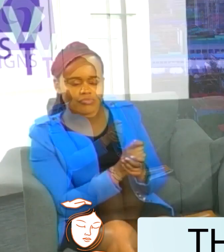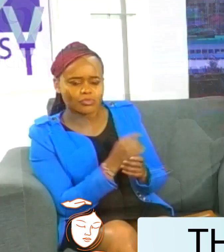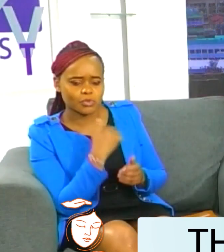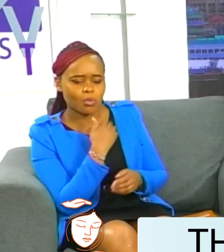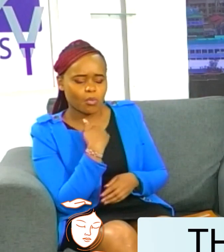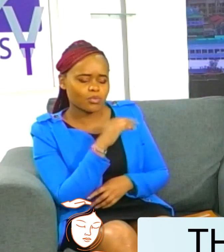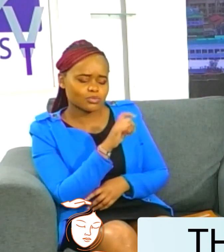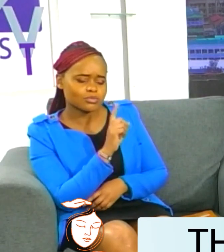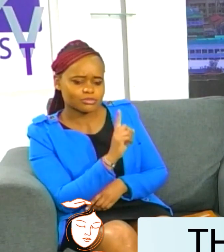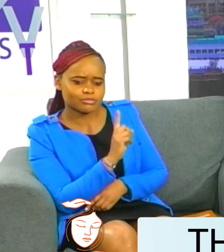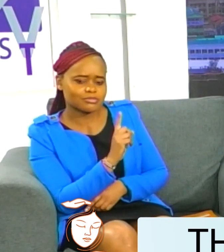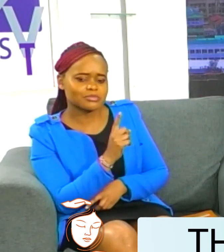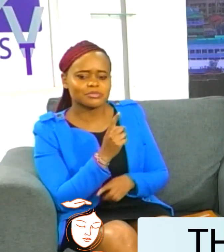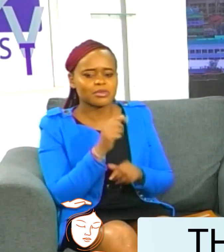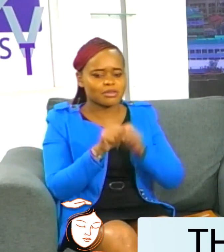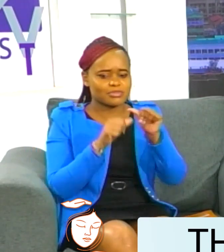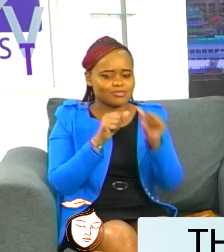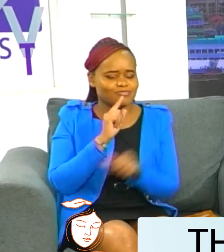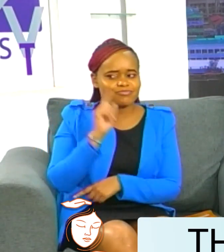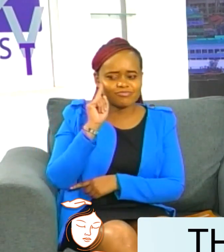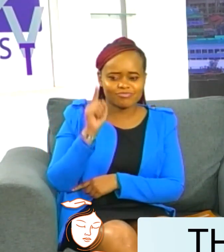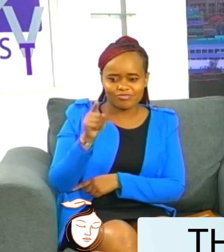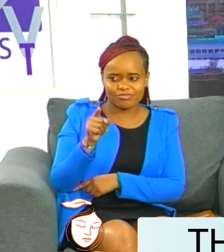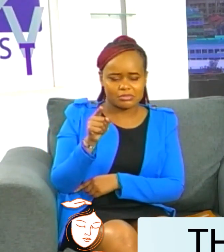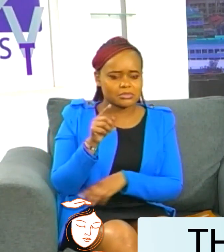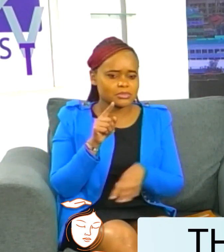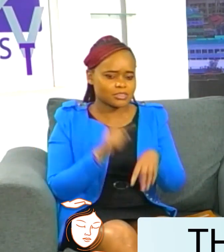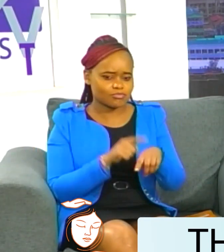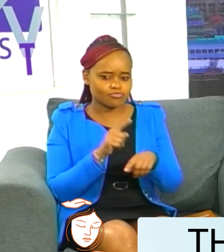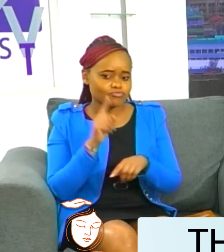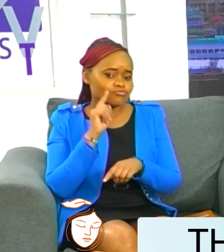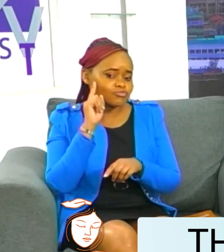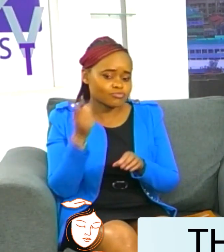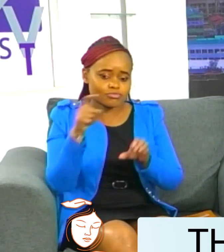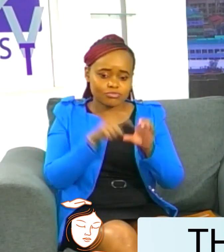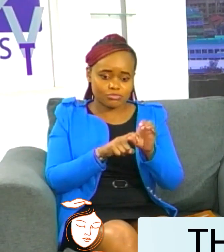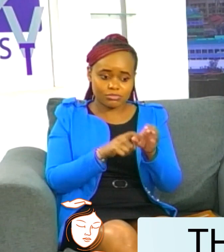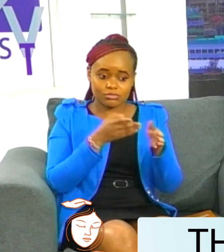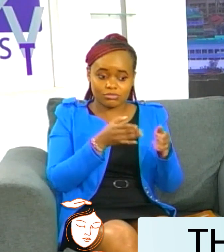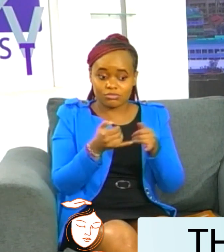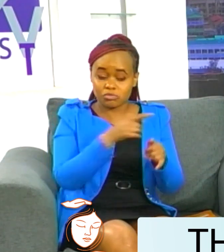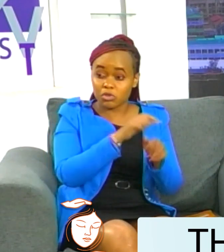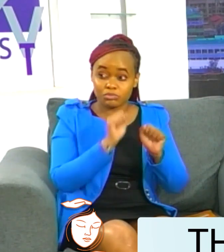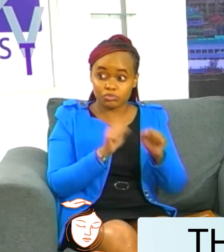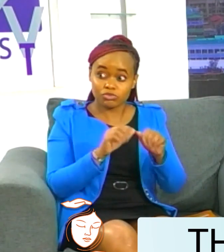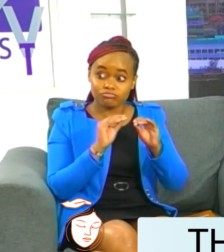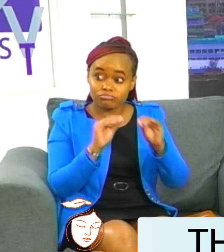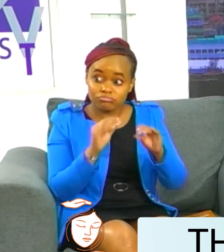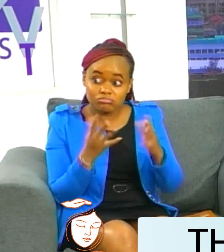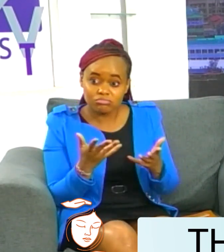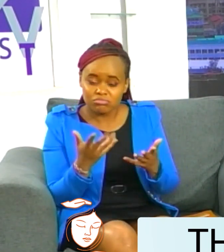wow, I want to agree with you. And I have a question for you.